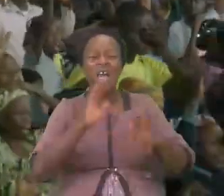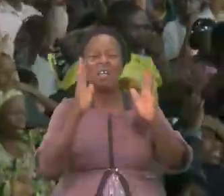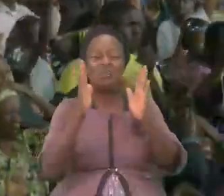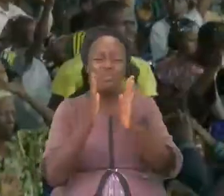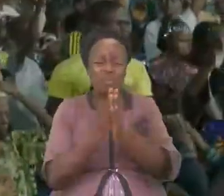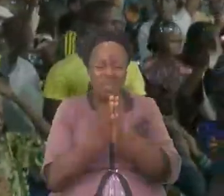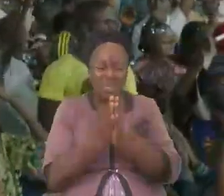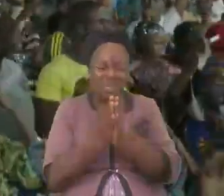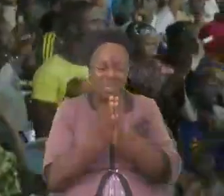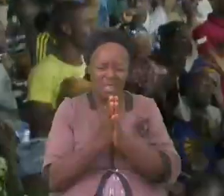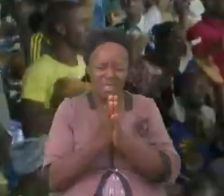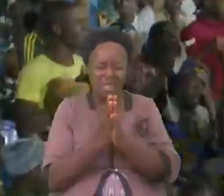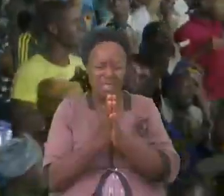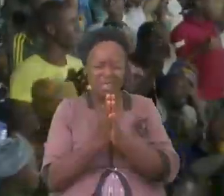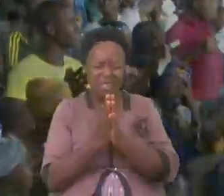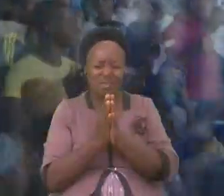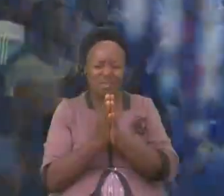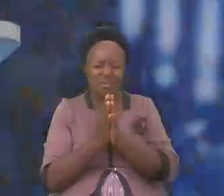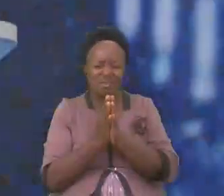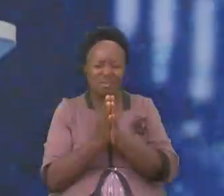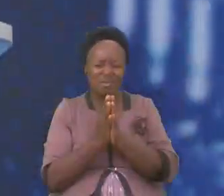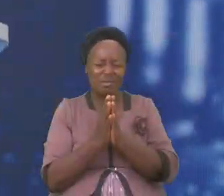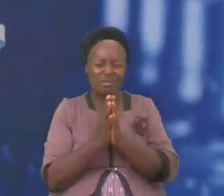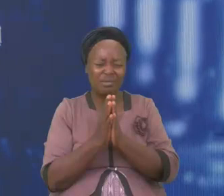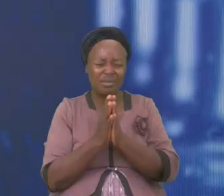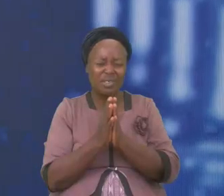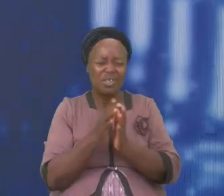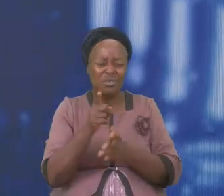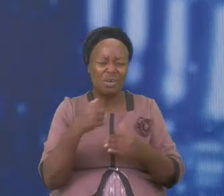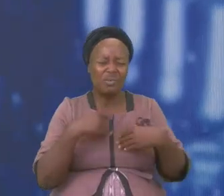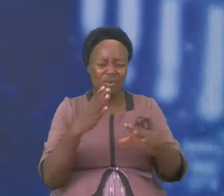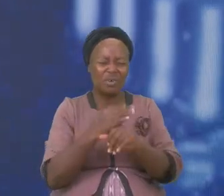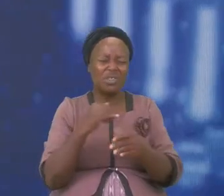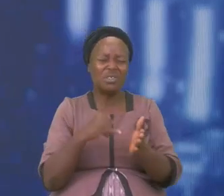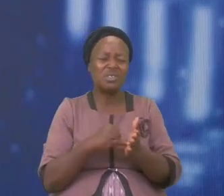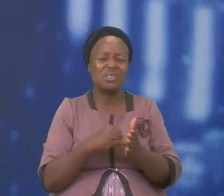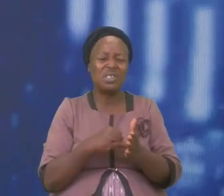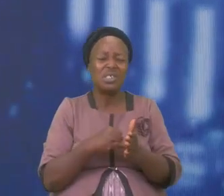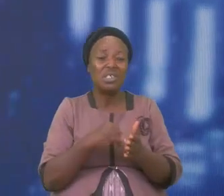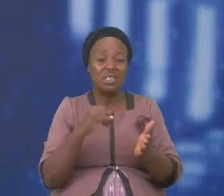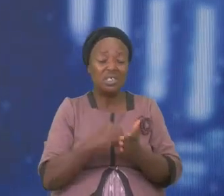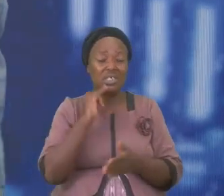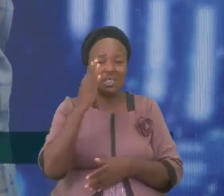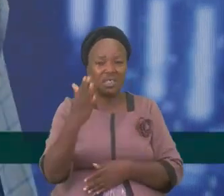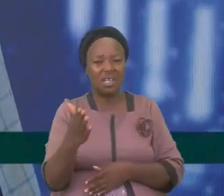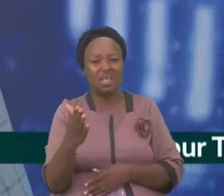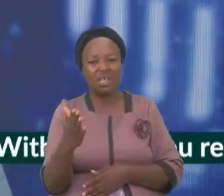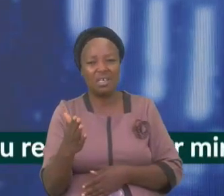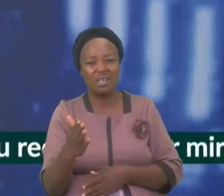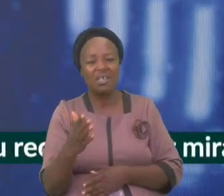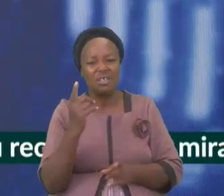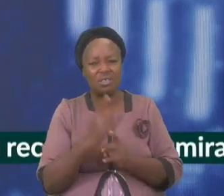You have got it. It's right there. Check up yourself. You'll find your healing miracle there in